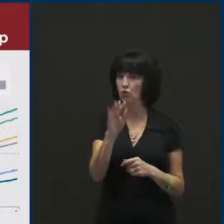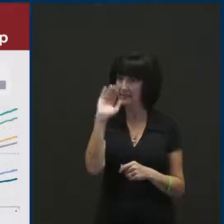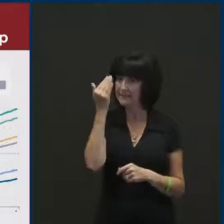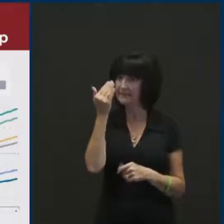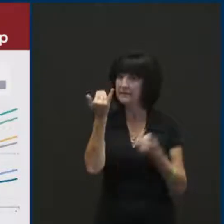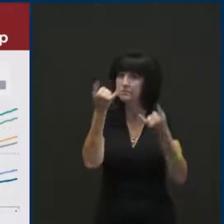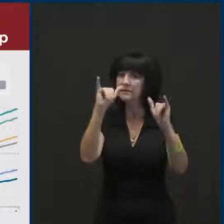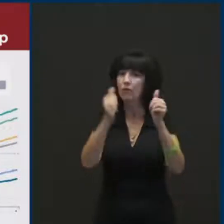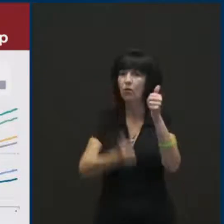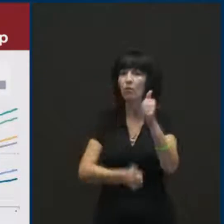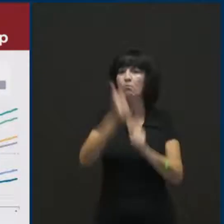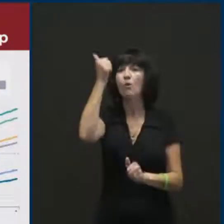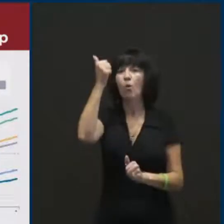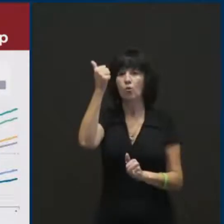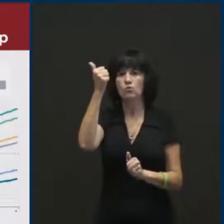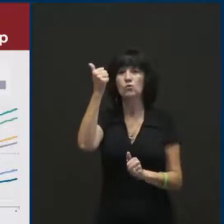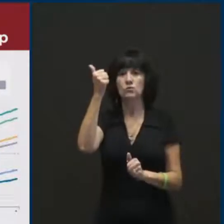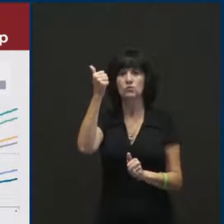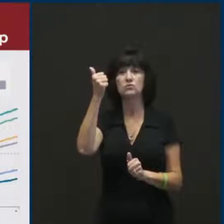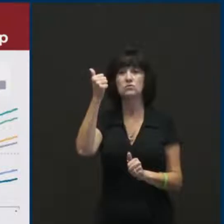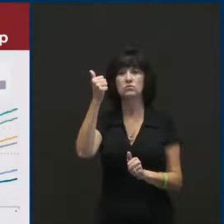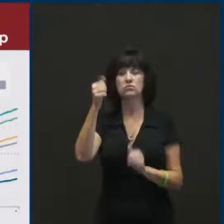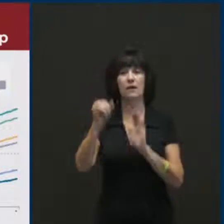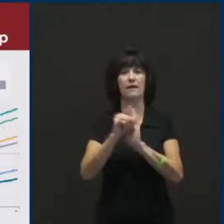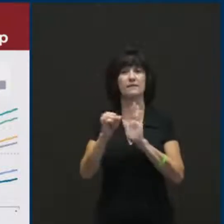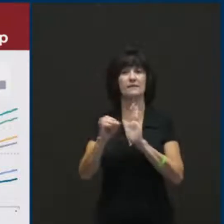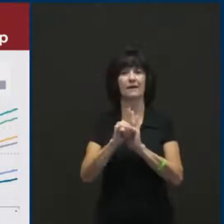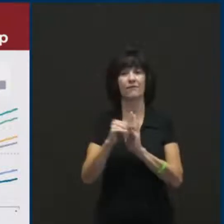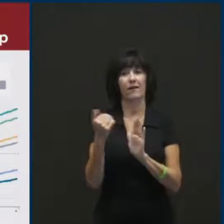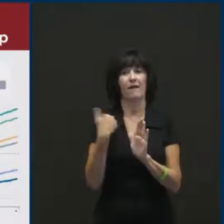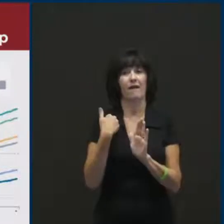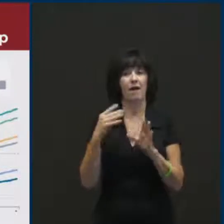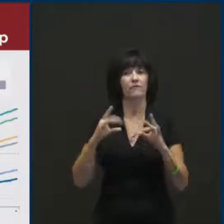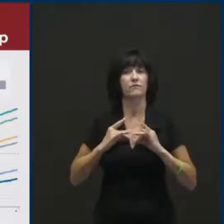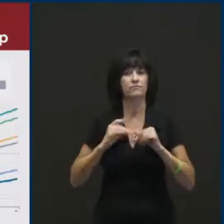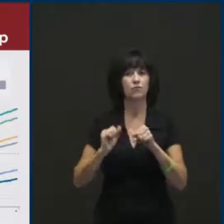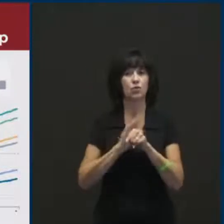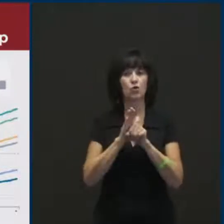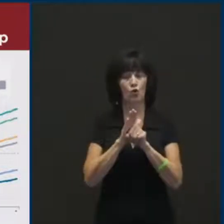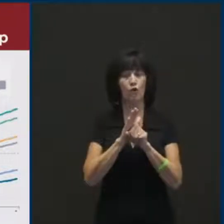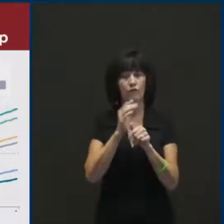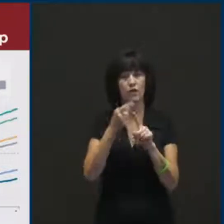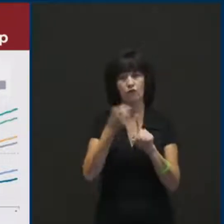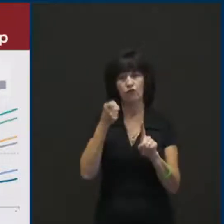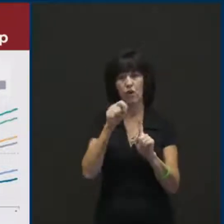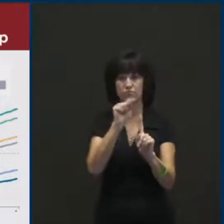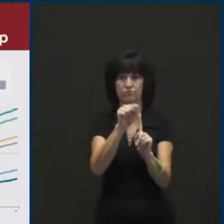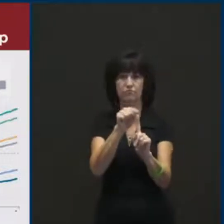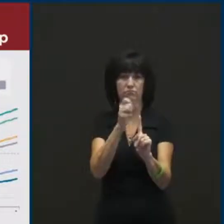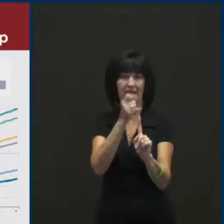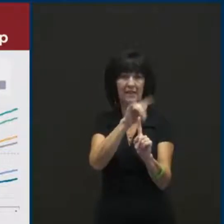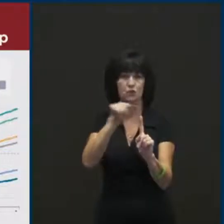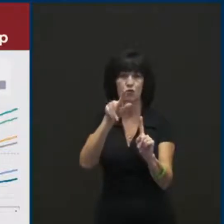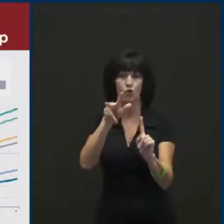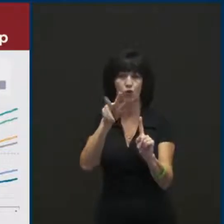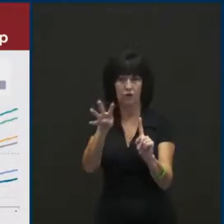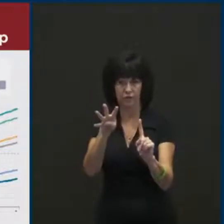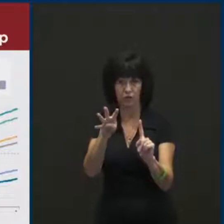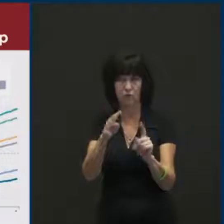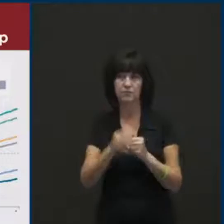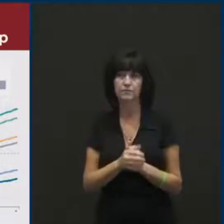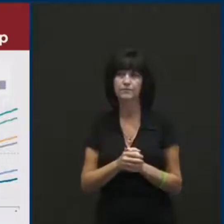to separate itself as the highest rate of positive cases, and we've talked about that in the